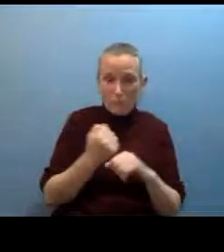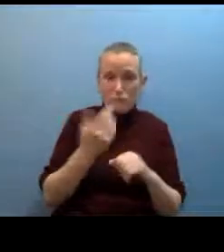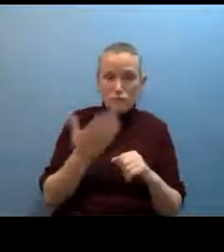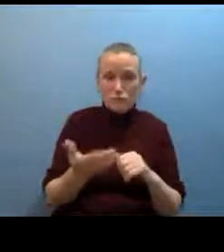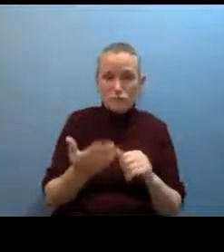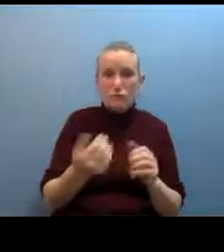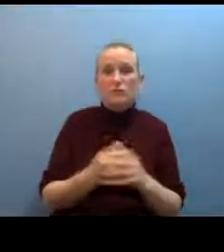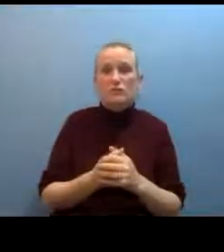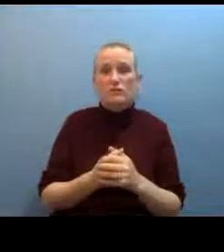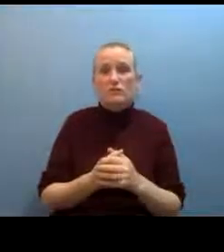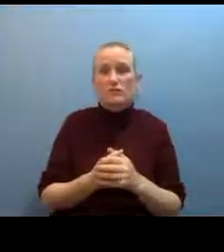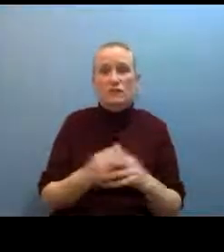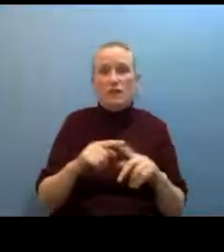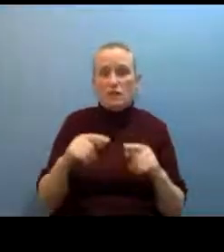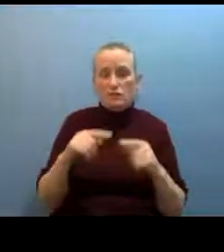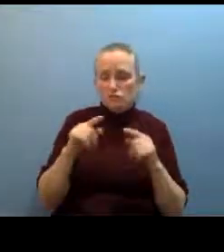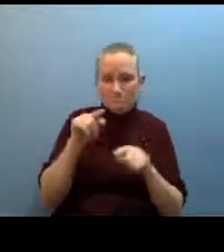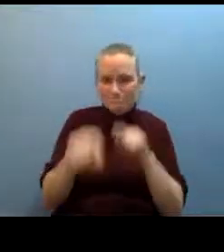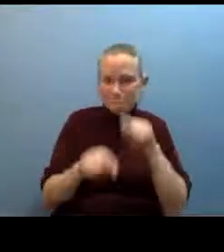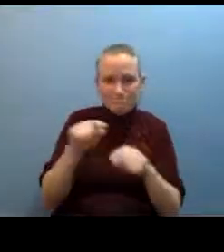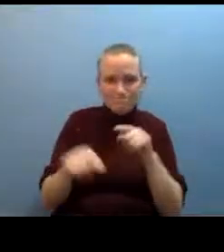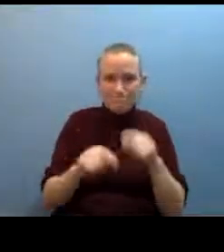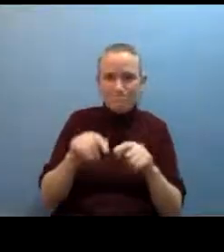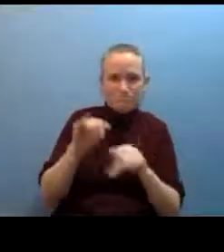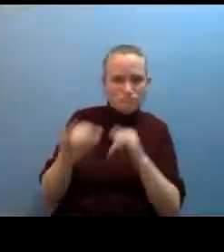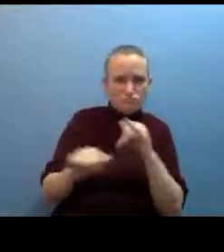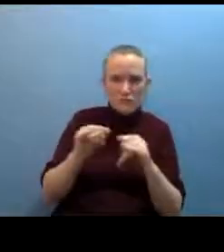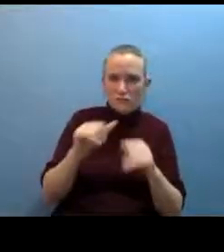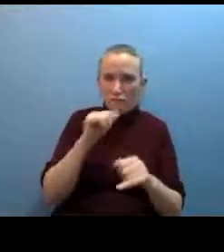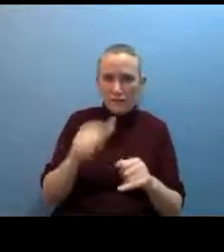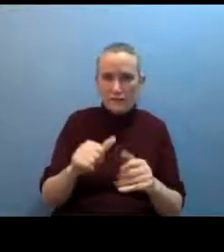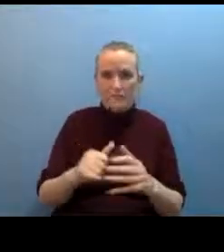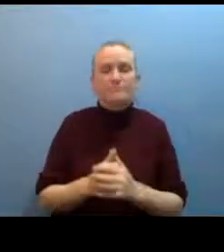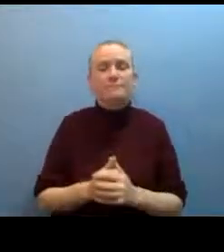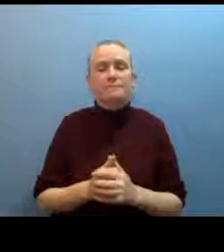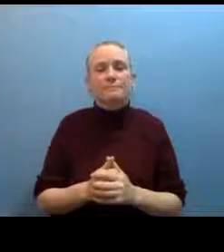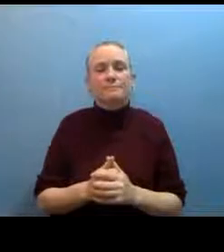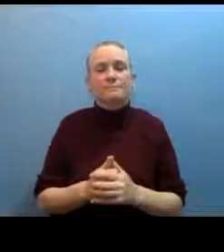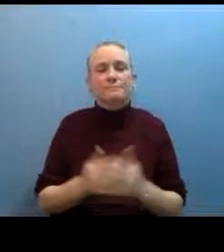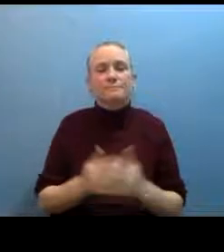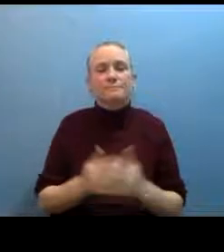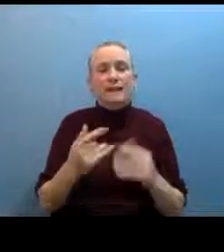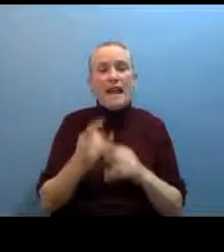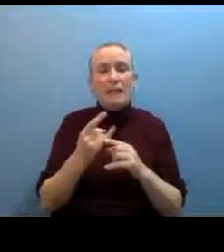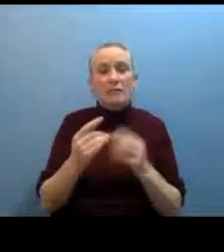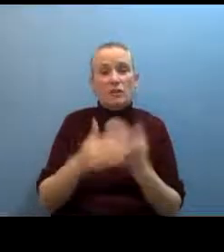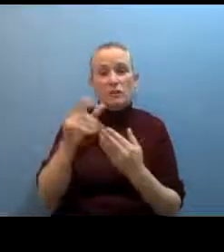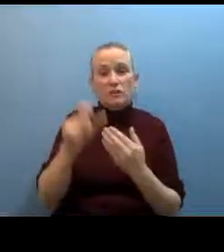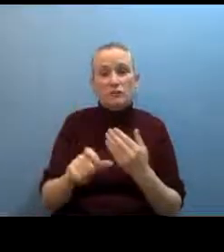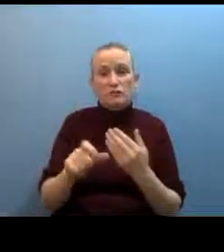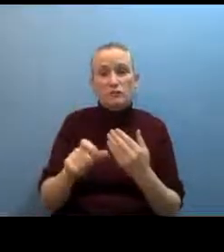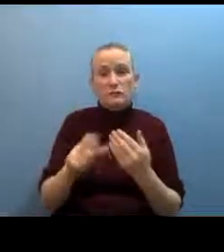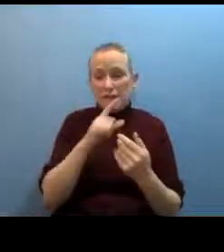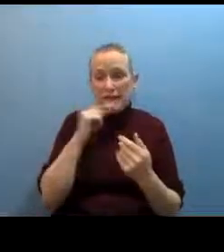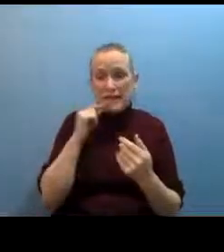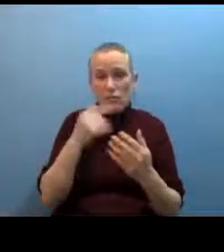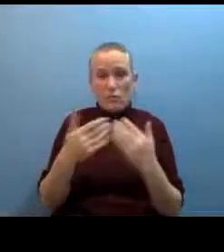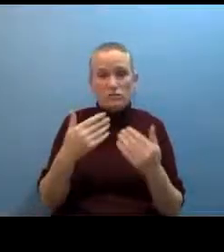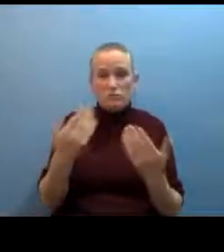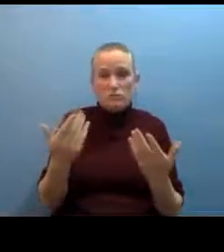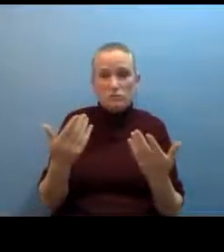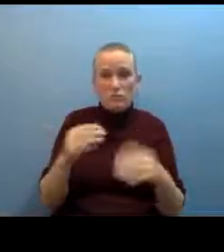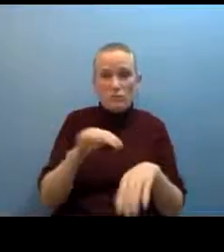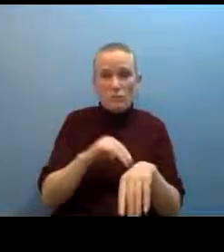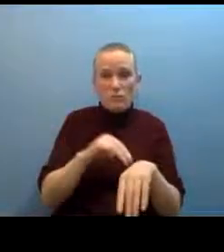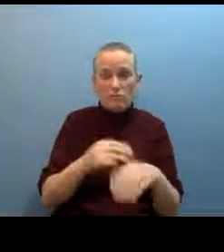than criticism. Help the young person to identify what's going on for them. So sometimes